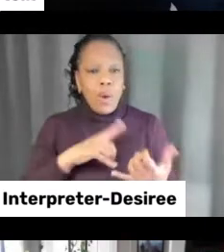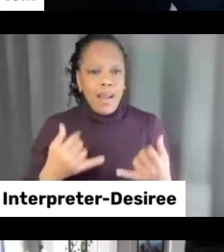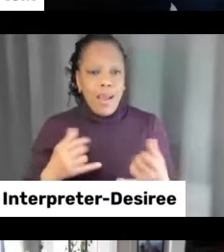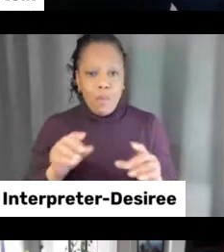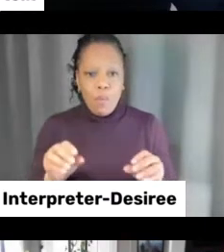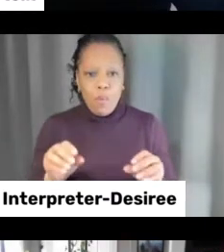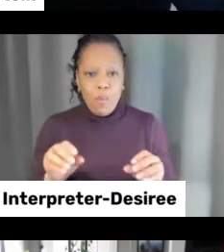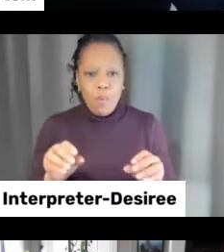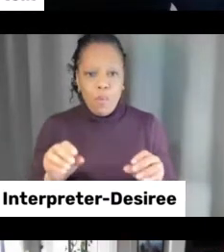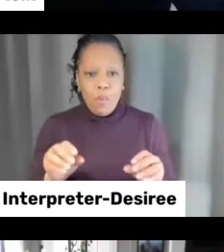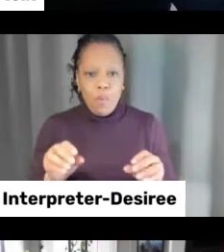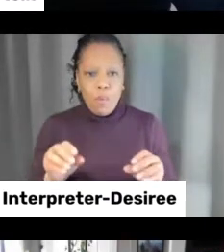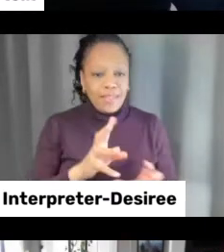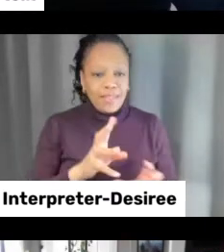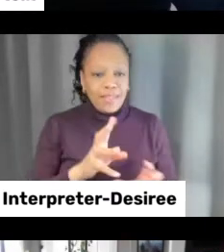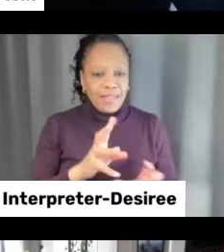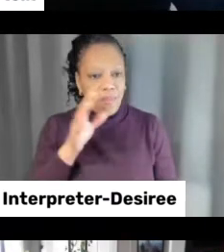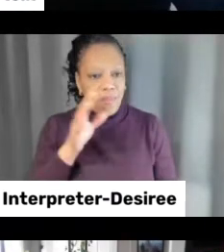All right.